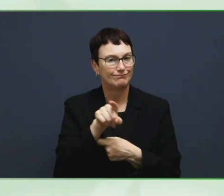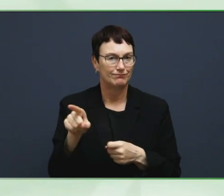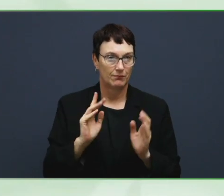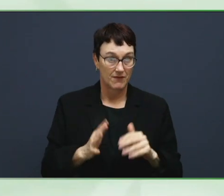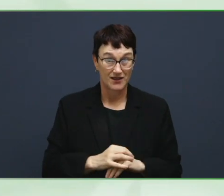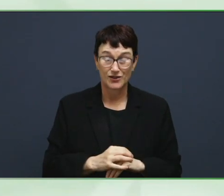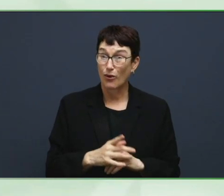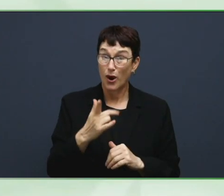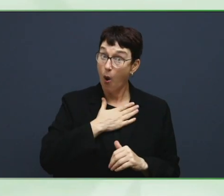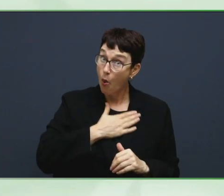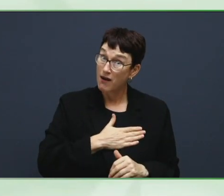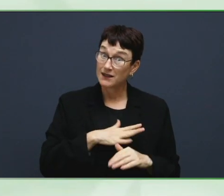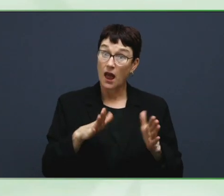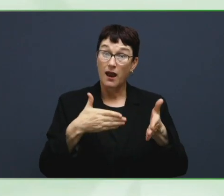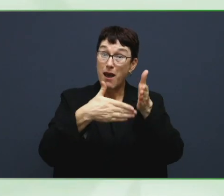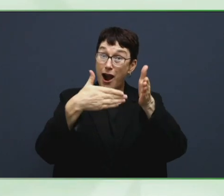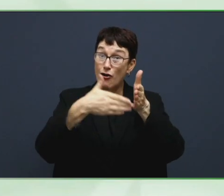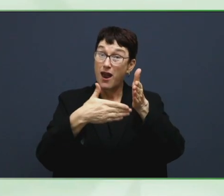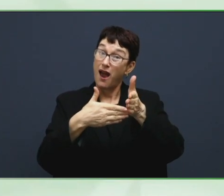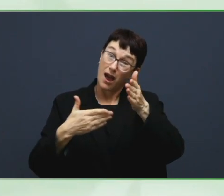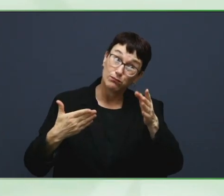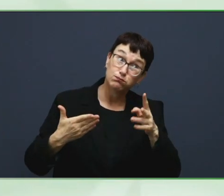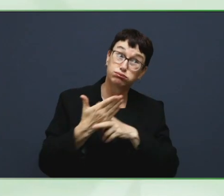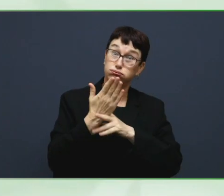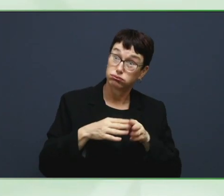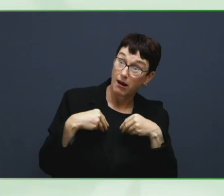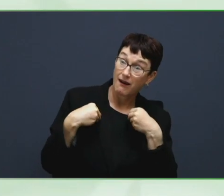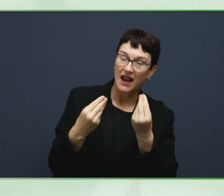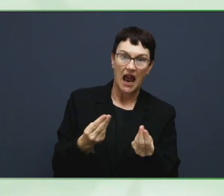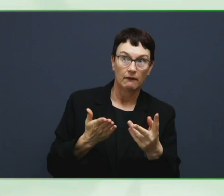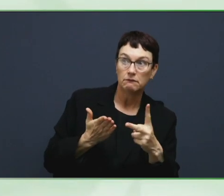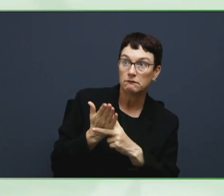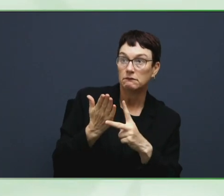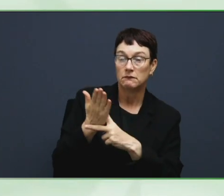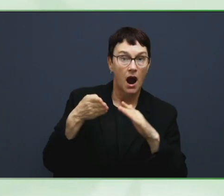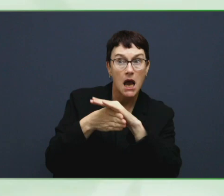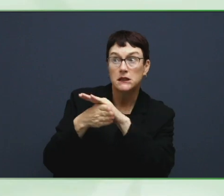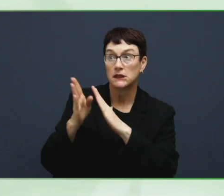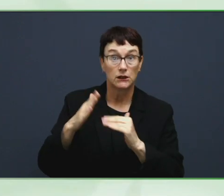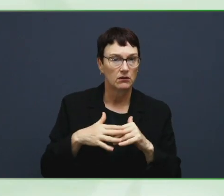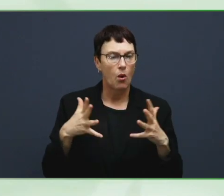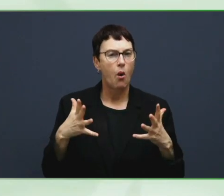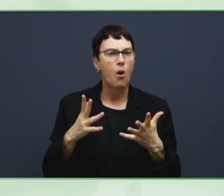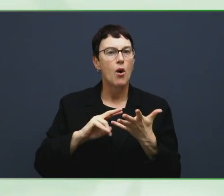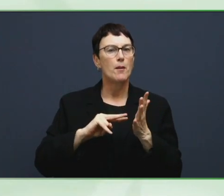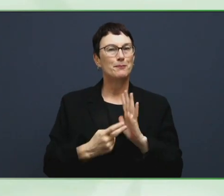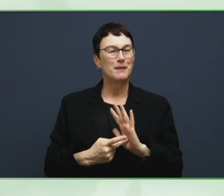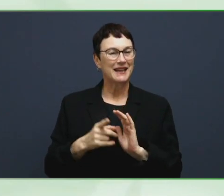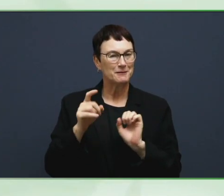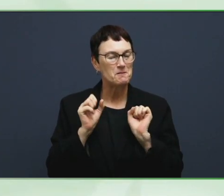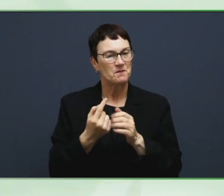bringing impactful technologies to market, fostering greater accessibility, independence, and participation in